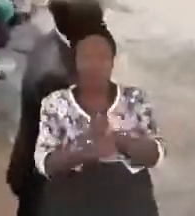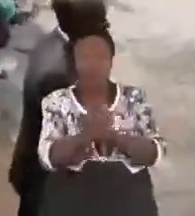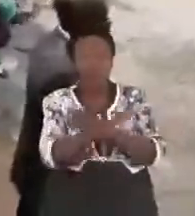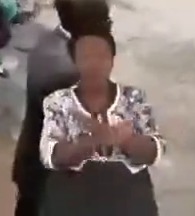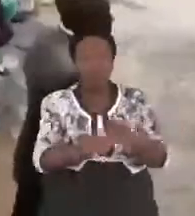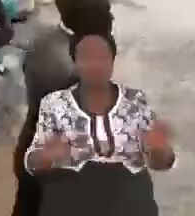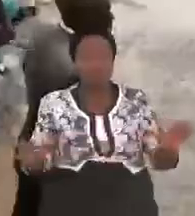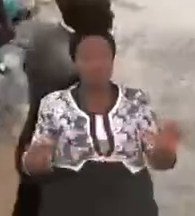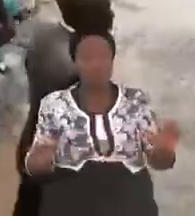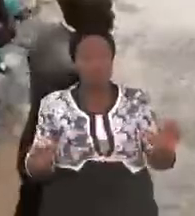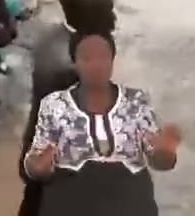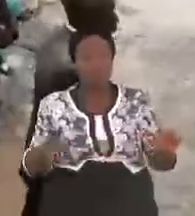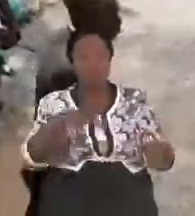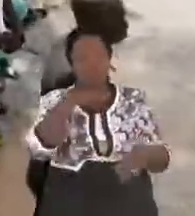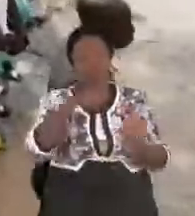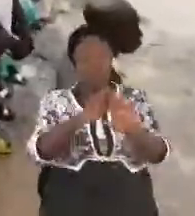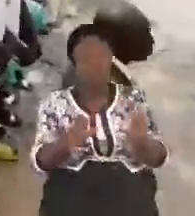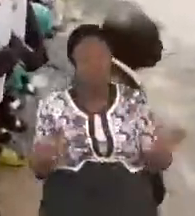spotless,